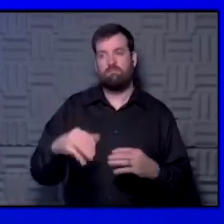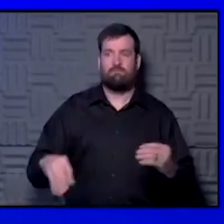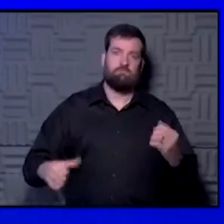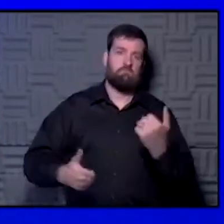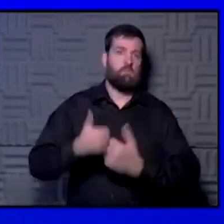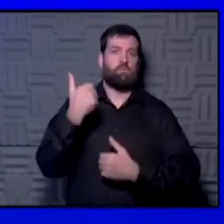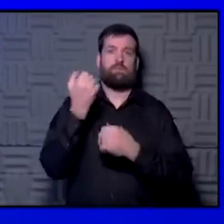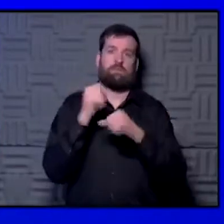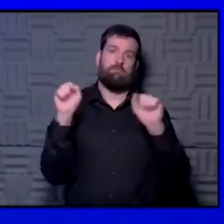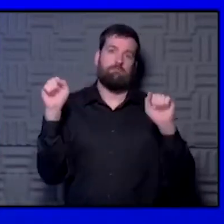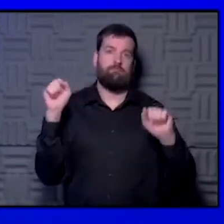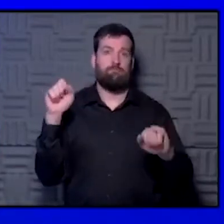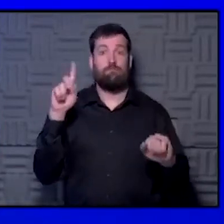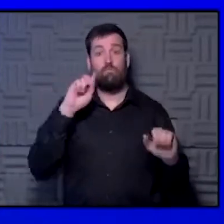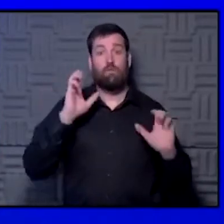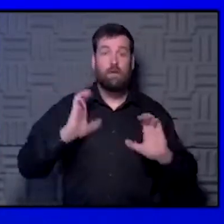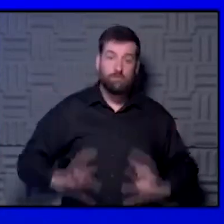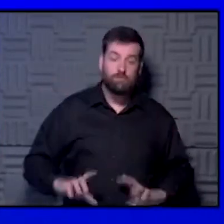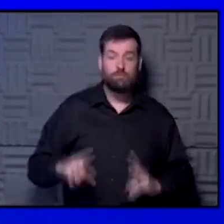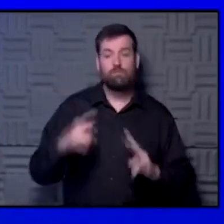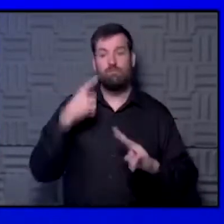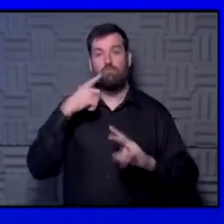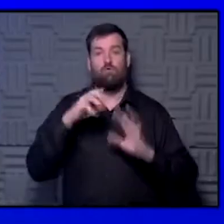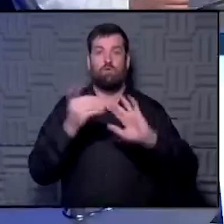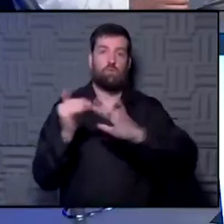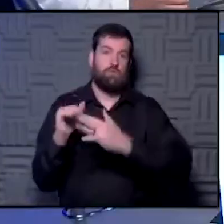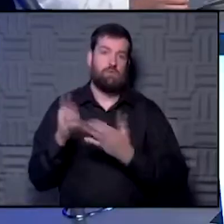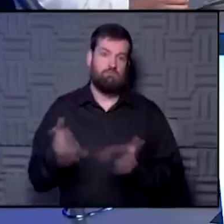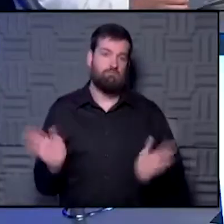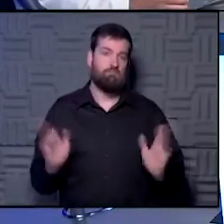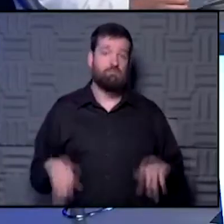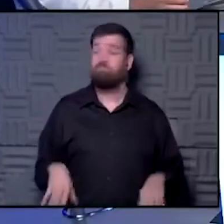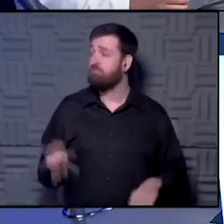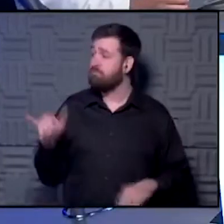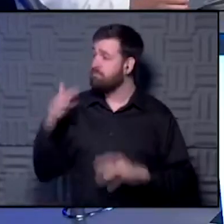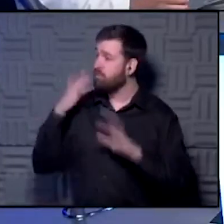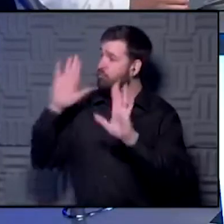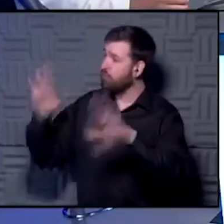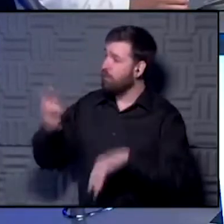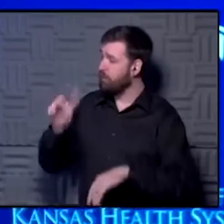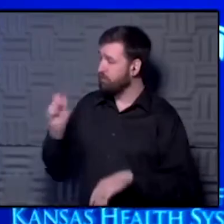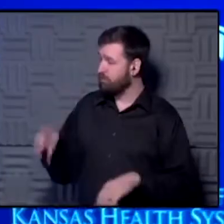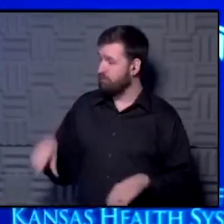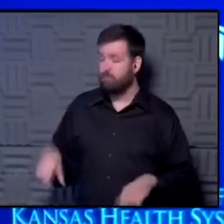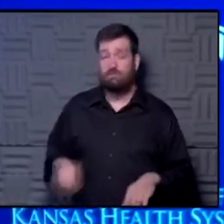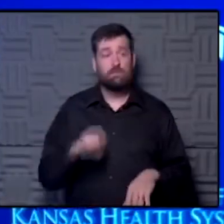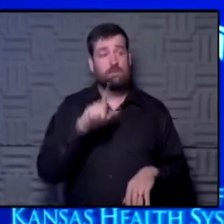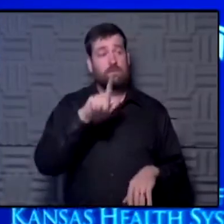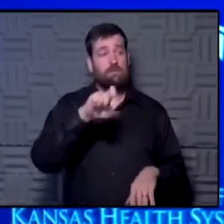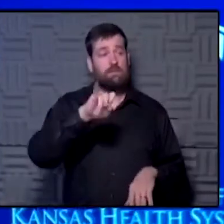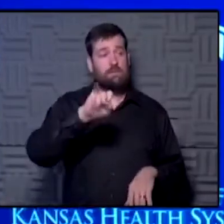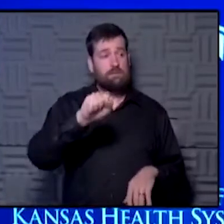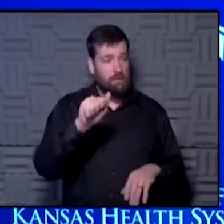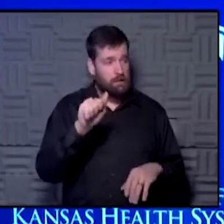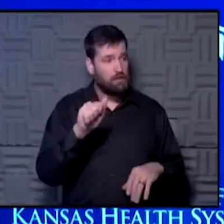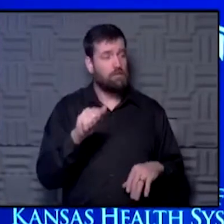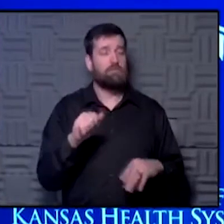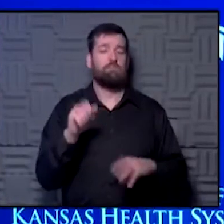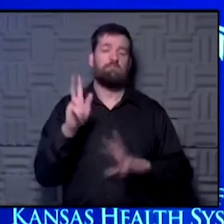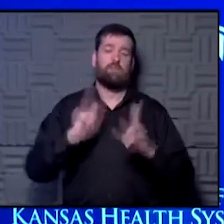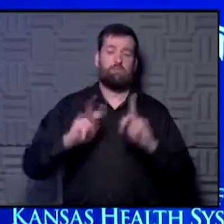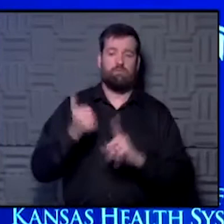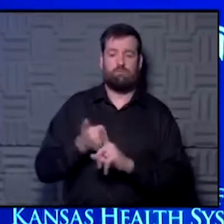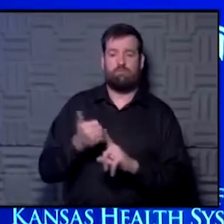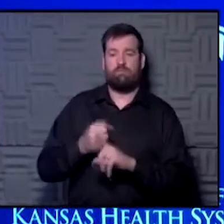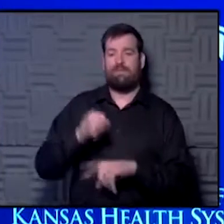thing for their customers, for the community in general. Yeah, that was a great question. Got another one? Lisa asks, any thoughts on when people who